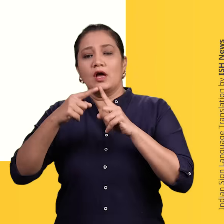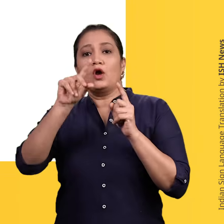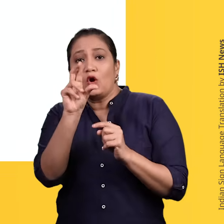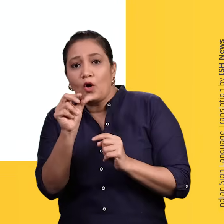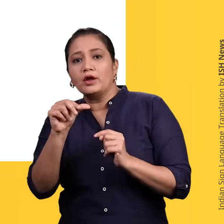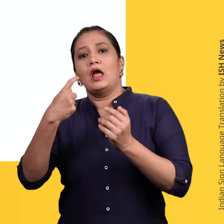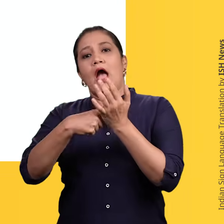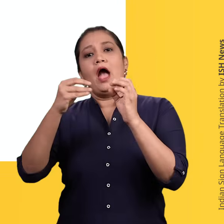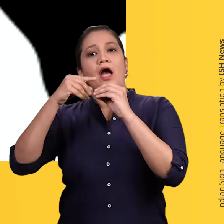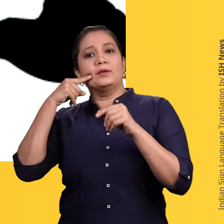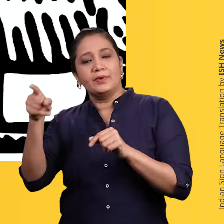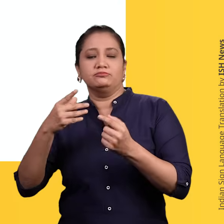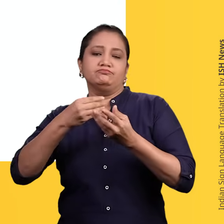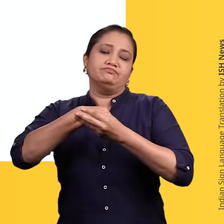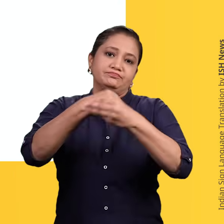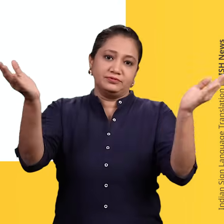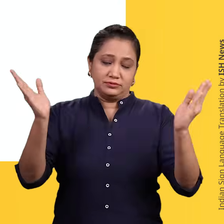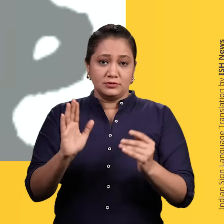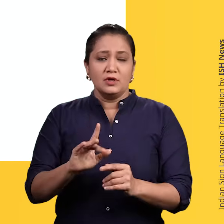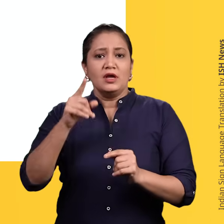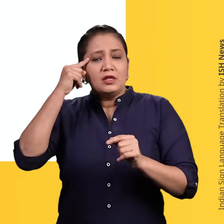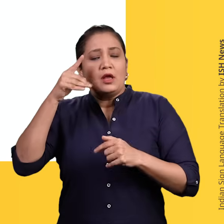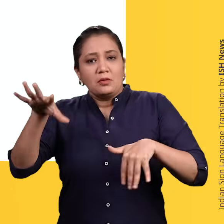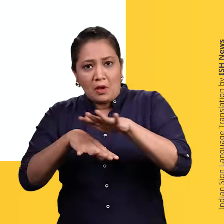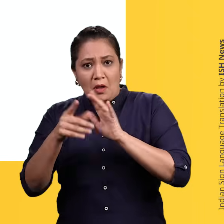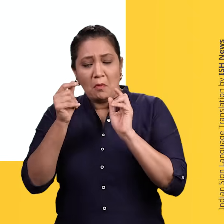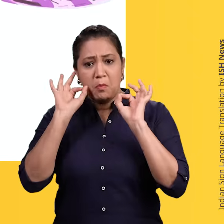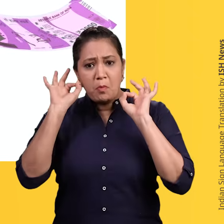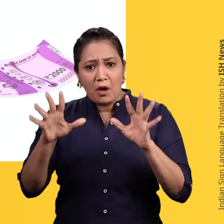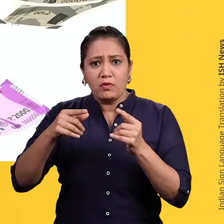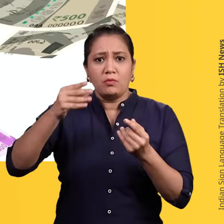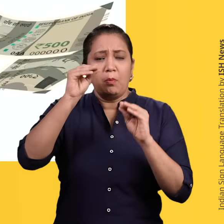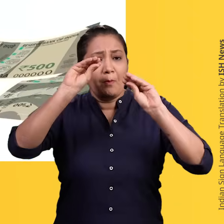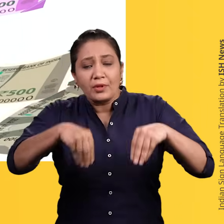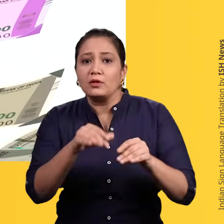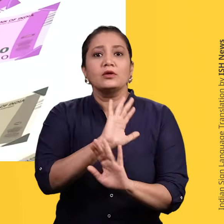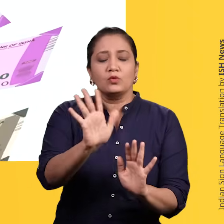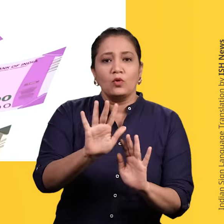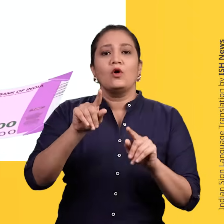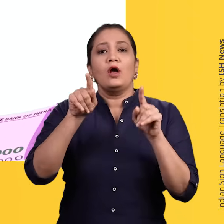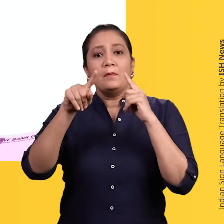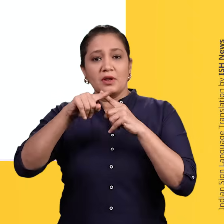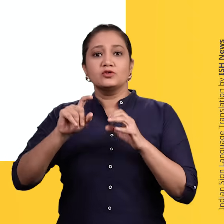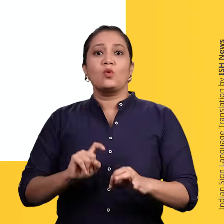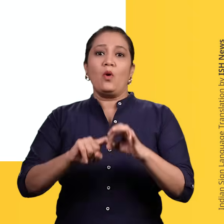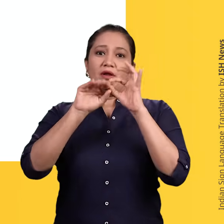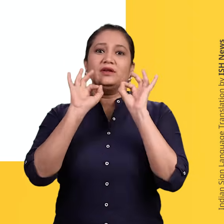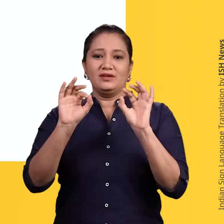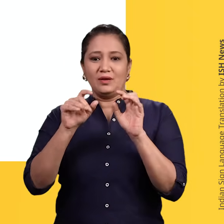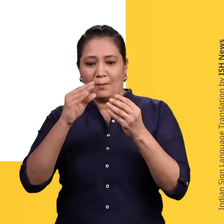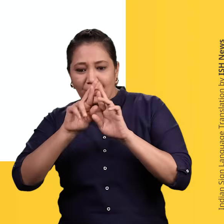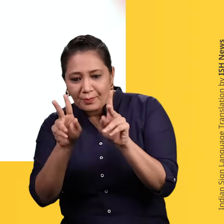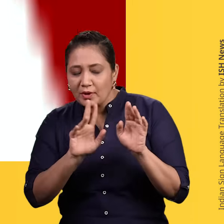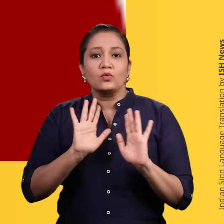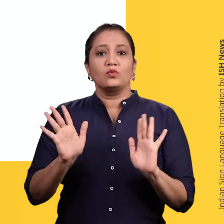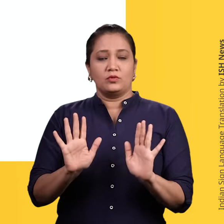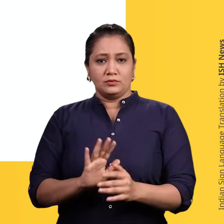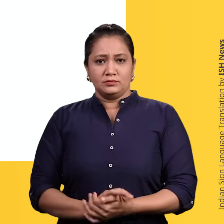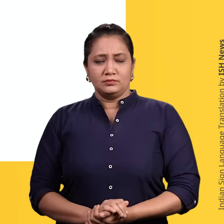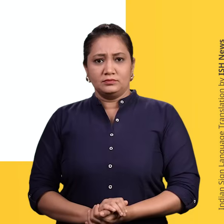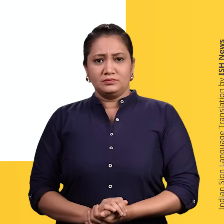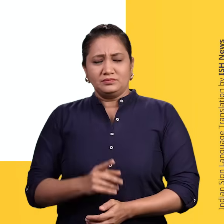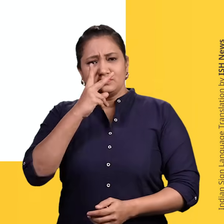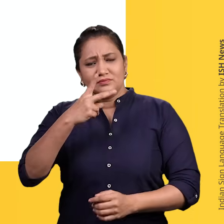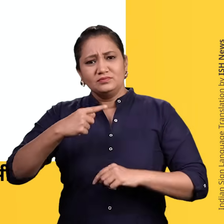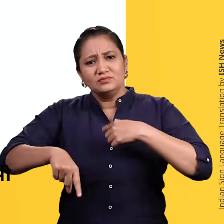and coins are issued by RBI, who ensures adequate supplies of currency notes and coins and in good